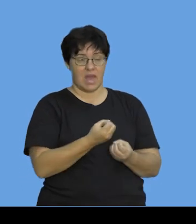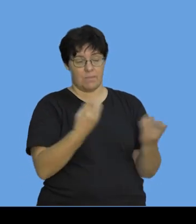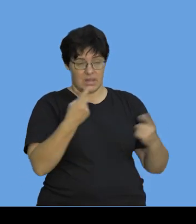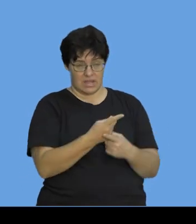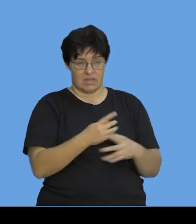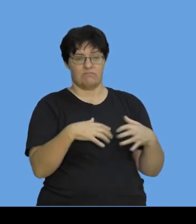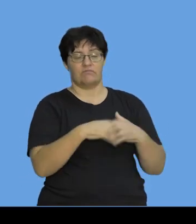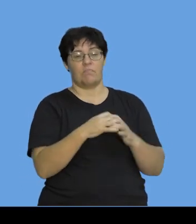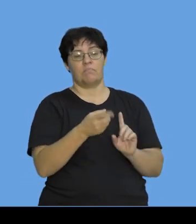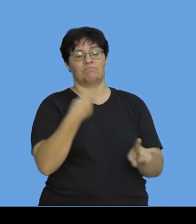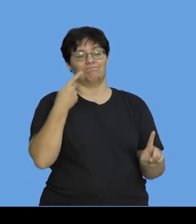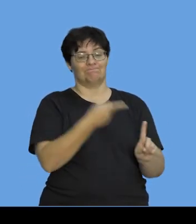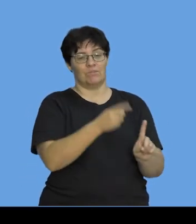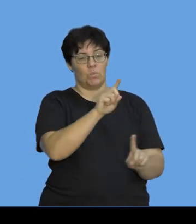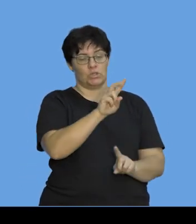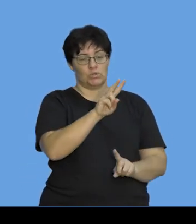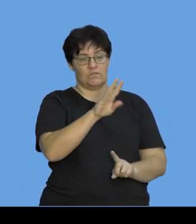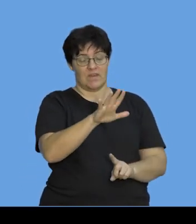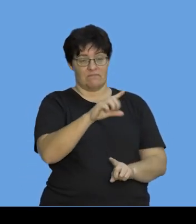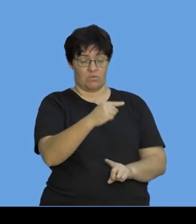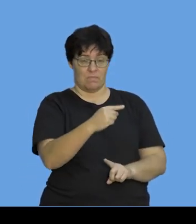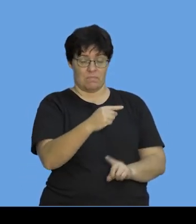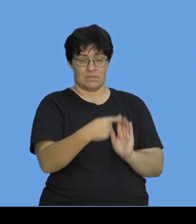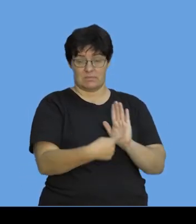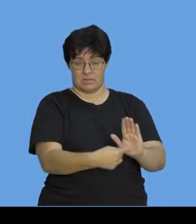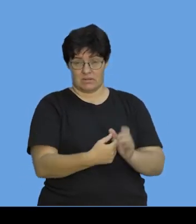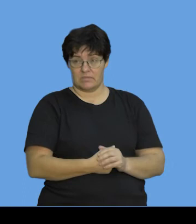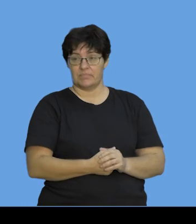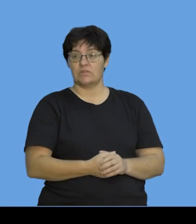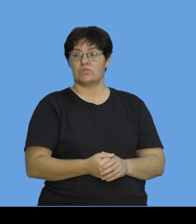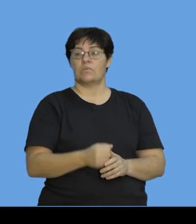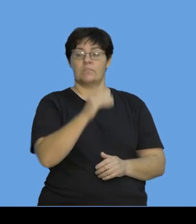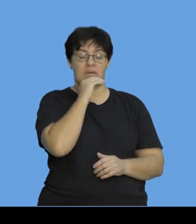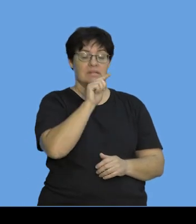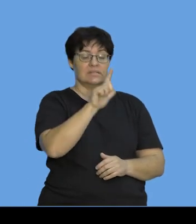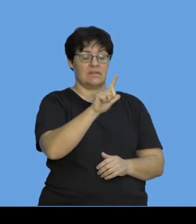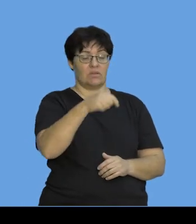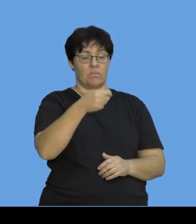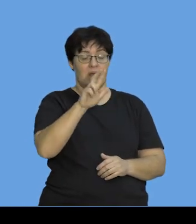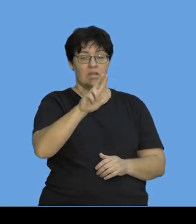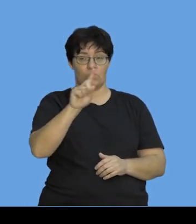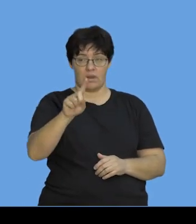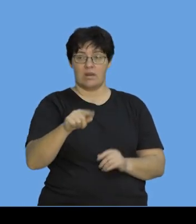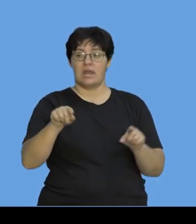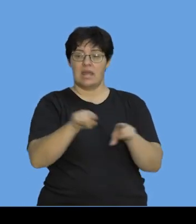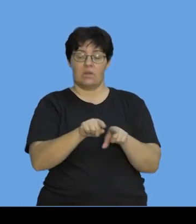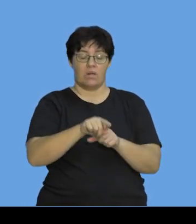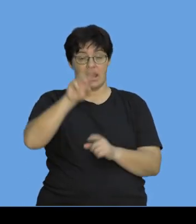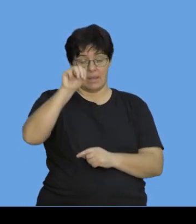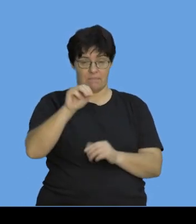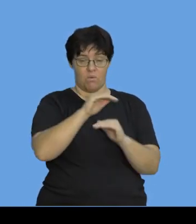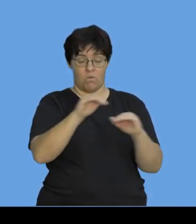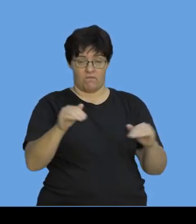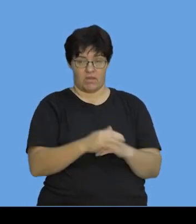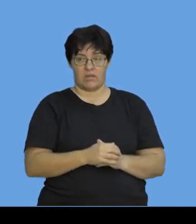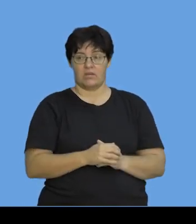gram sample. So this will be 7,81 is equals to the mass over the molar mass of hydrogen, which is 2,